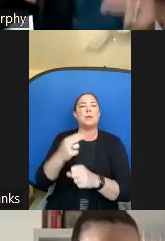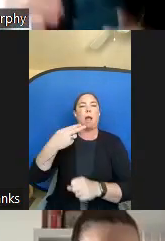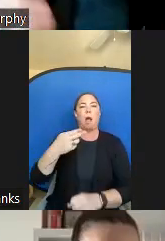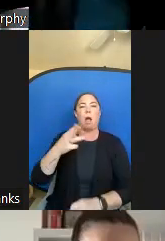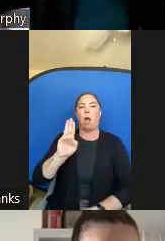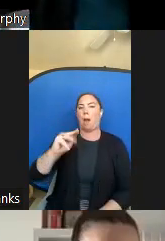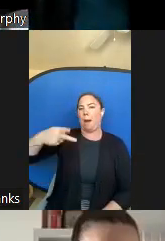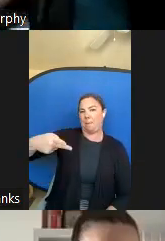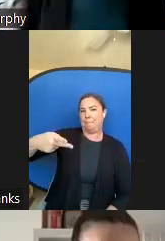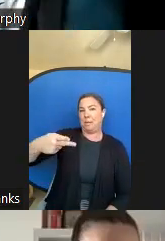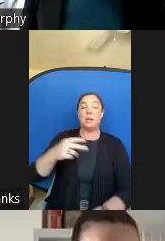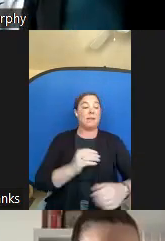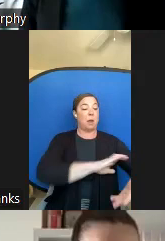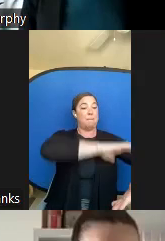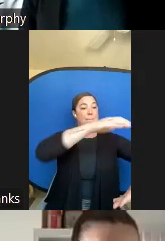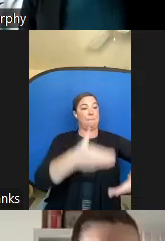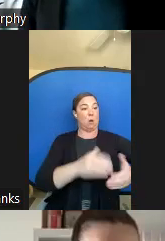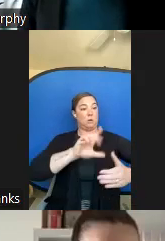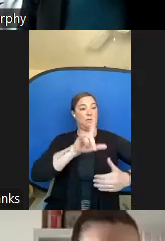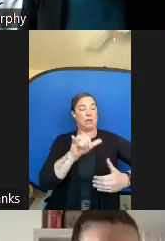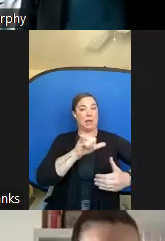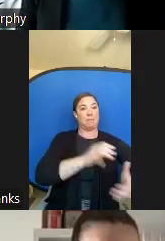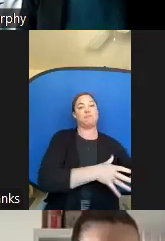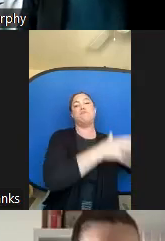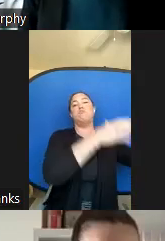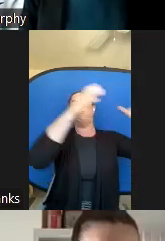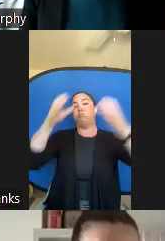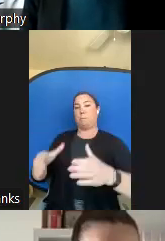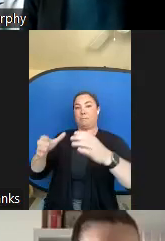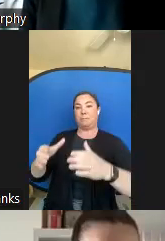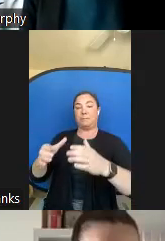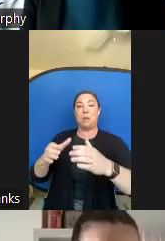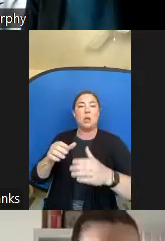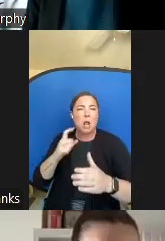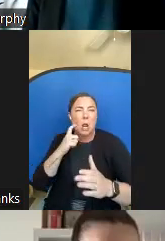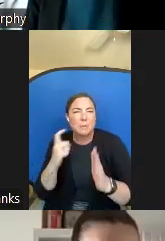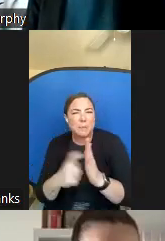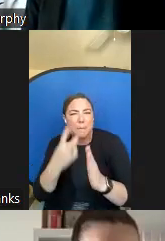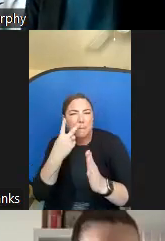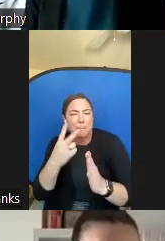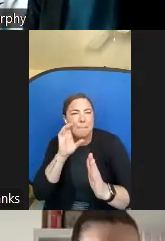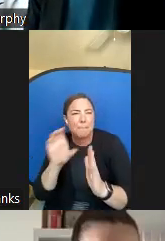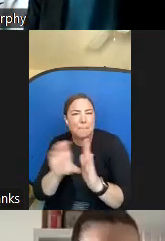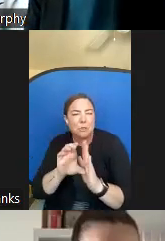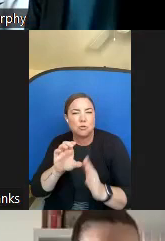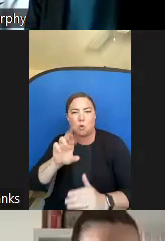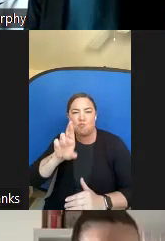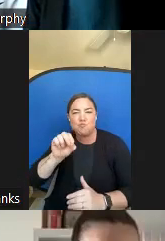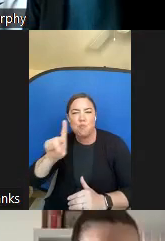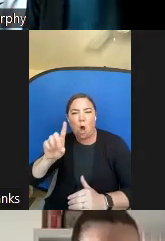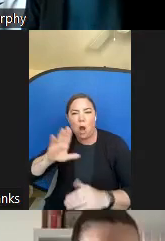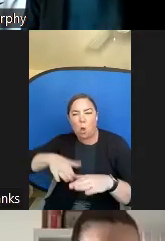mound of clay on top of the wheel head. And the rod, if you look very closely, can be seen resting on the ground next to